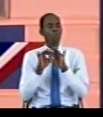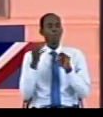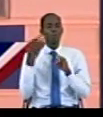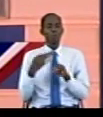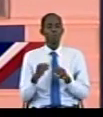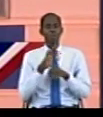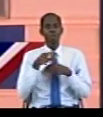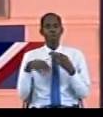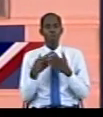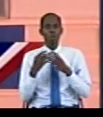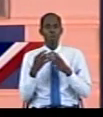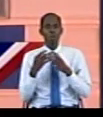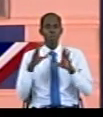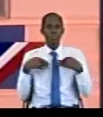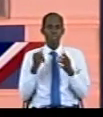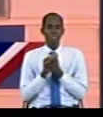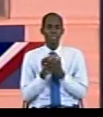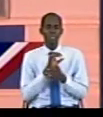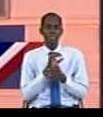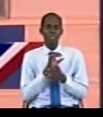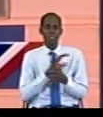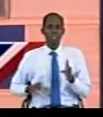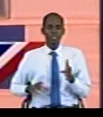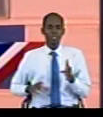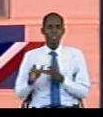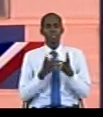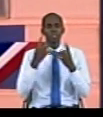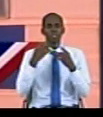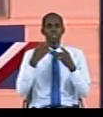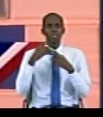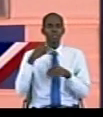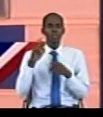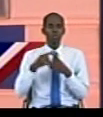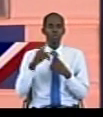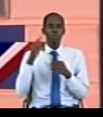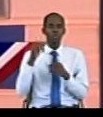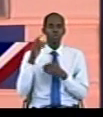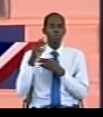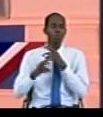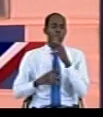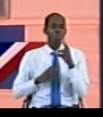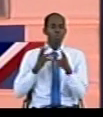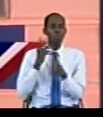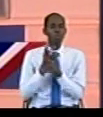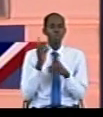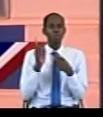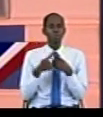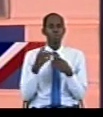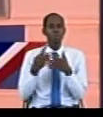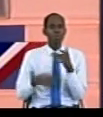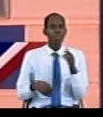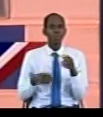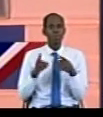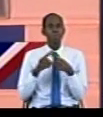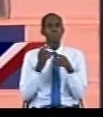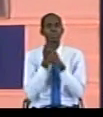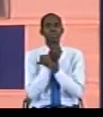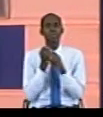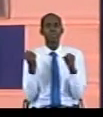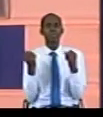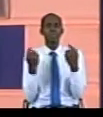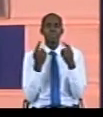Christ Jesus came into the world to do what? To save sinners. That's the work. That's the work.